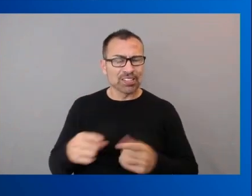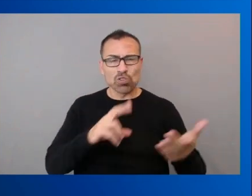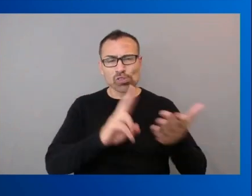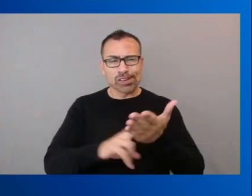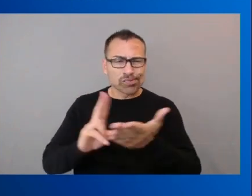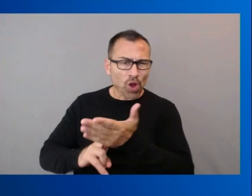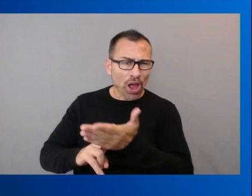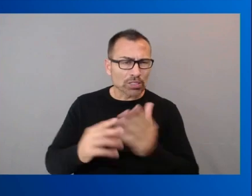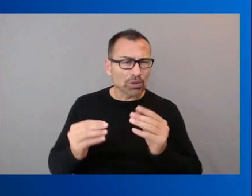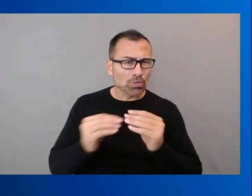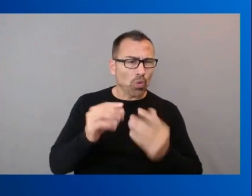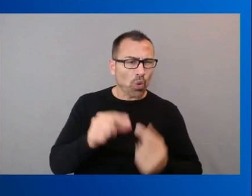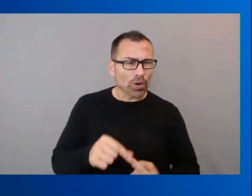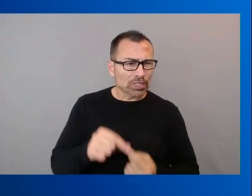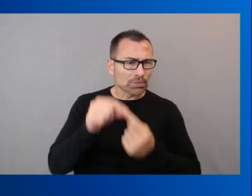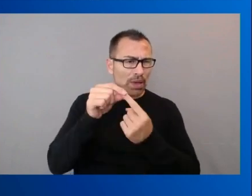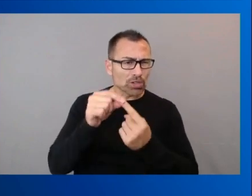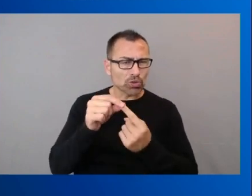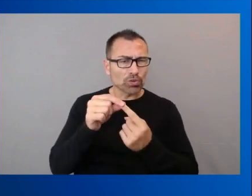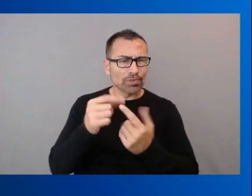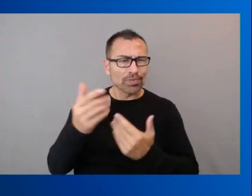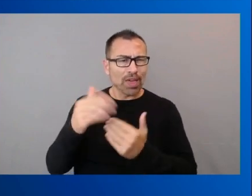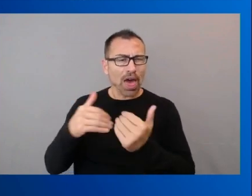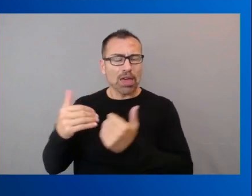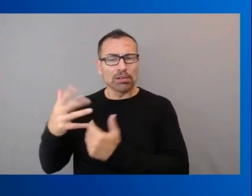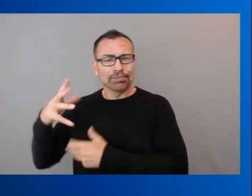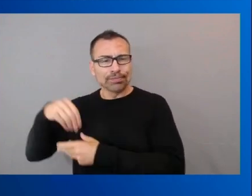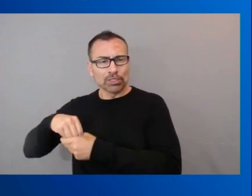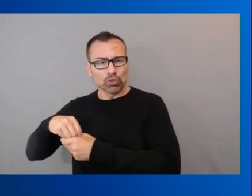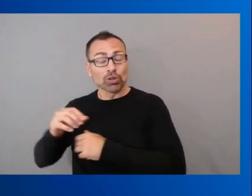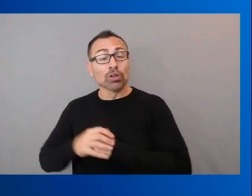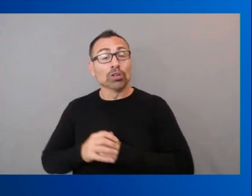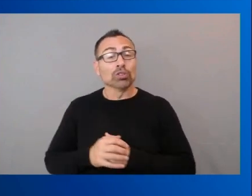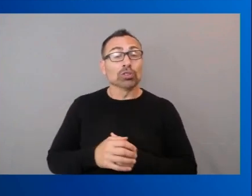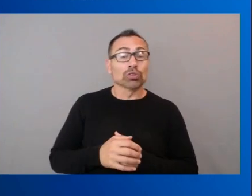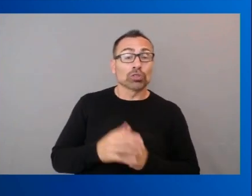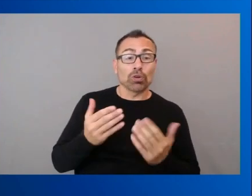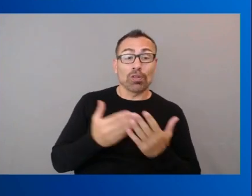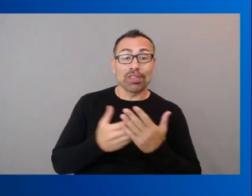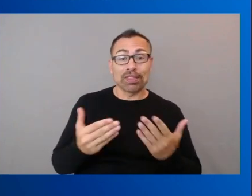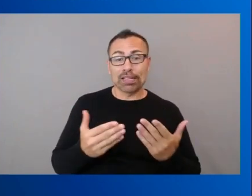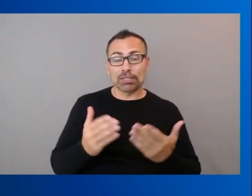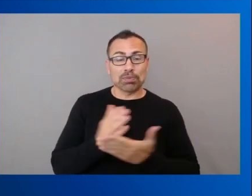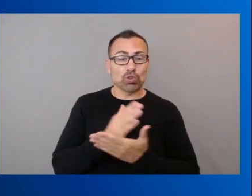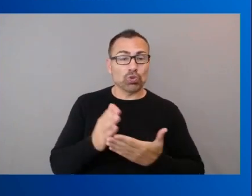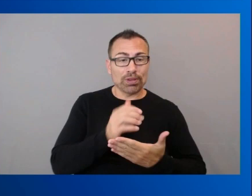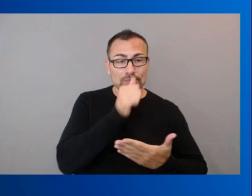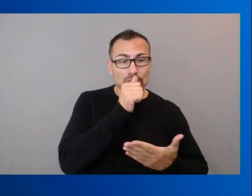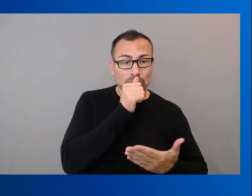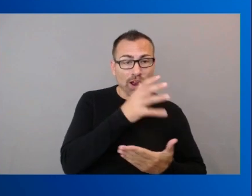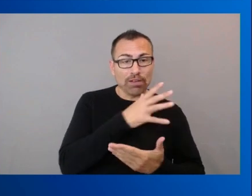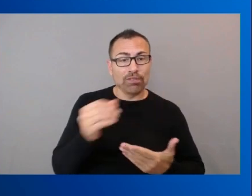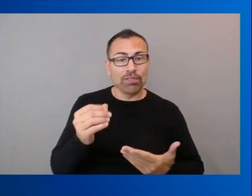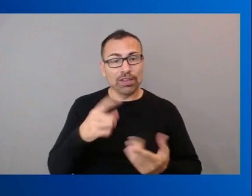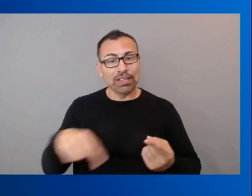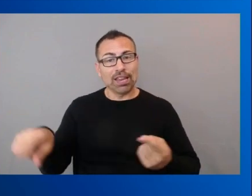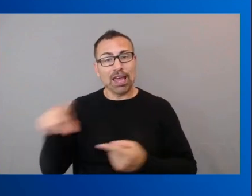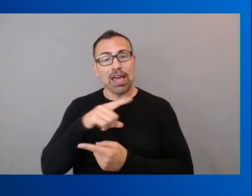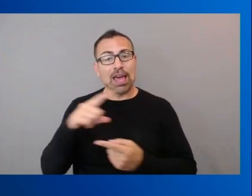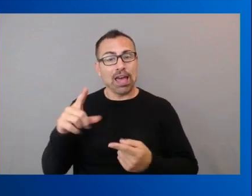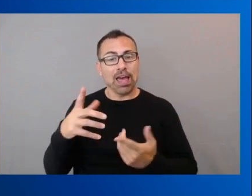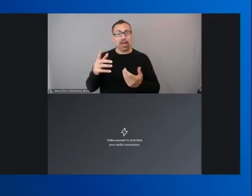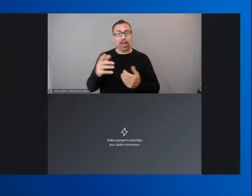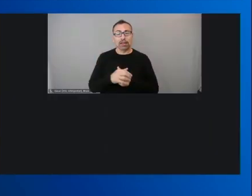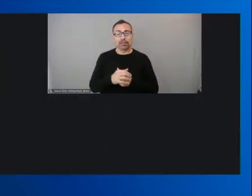than things that are internal. So things to consider there between even private events and integration events. And I said about this in the